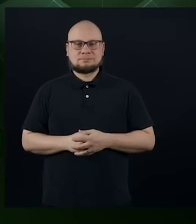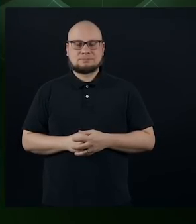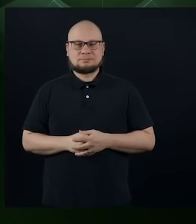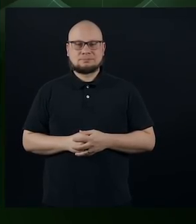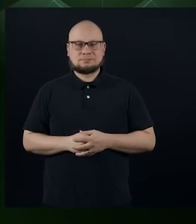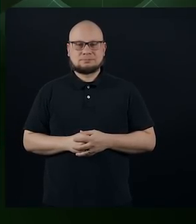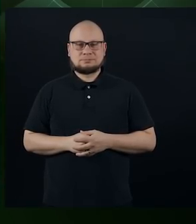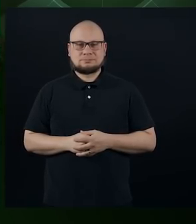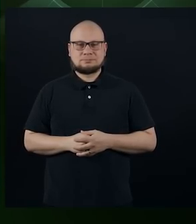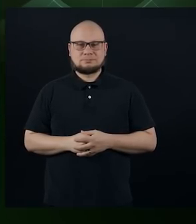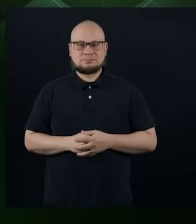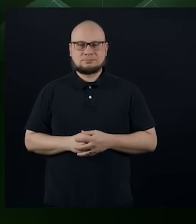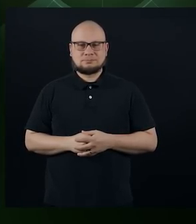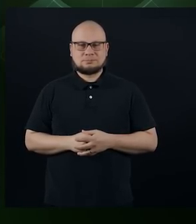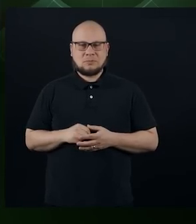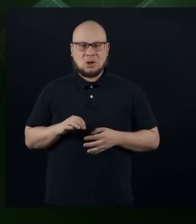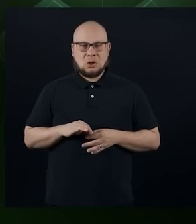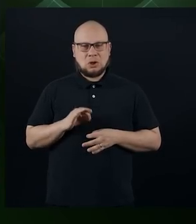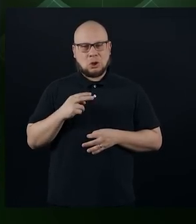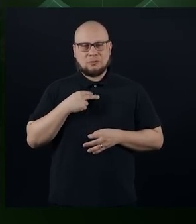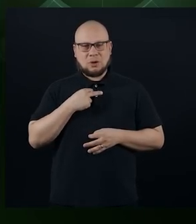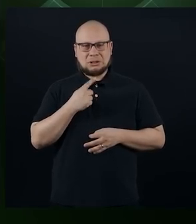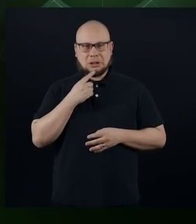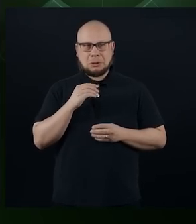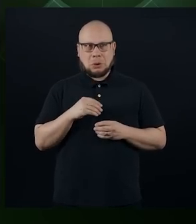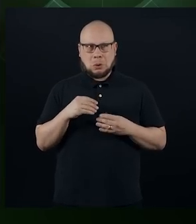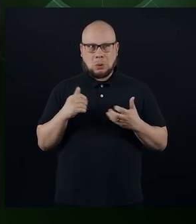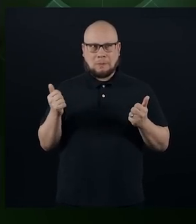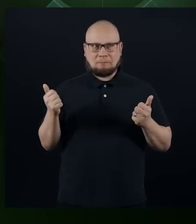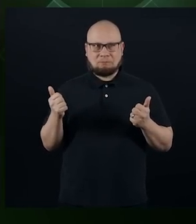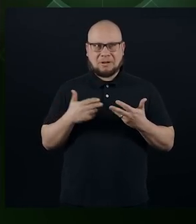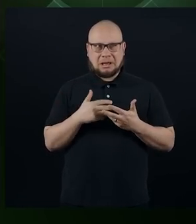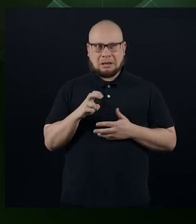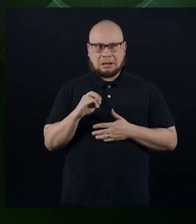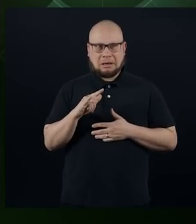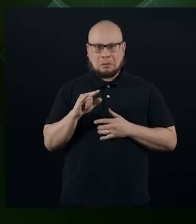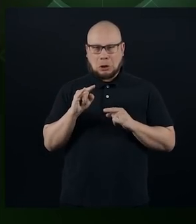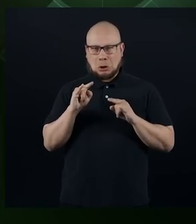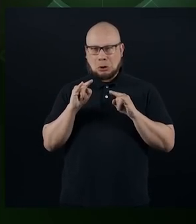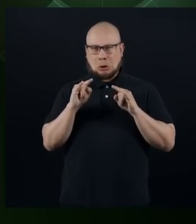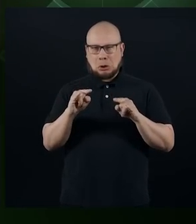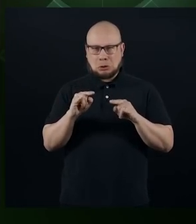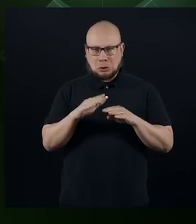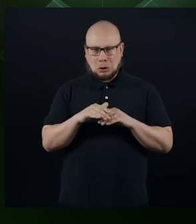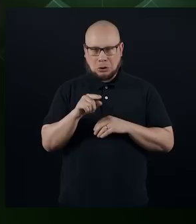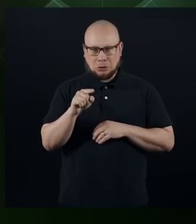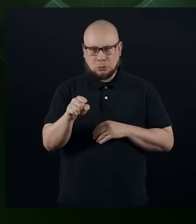No fear have ye of evil curses, says you.